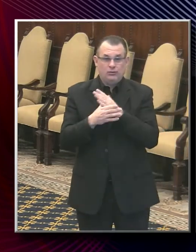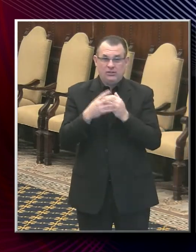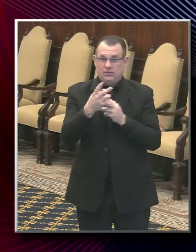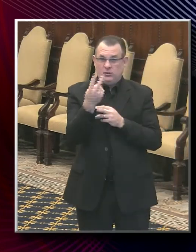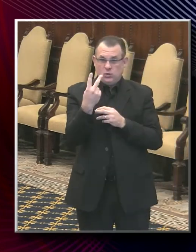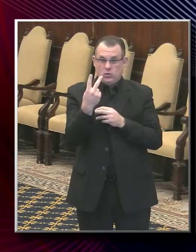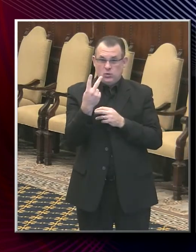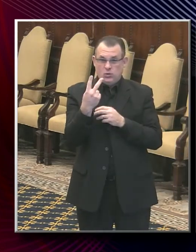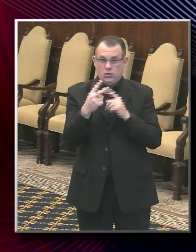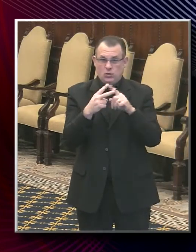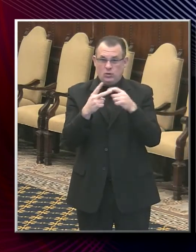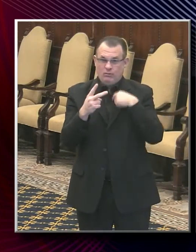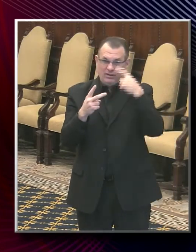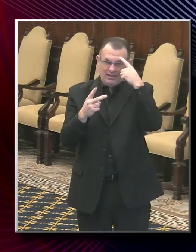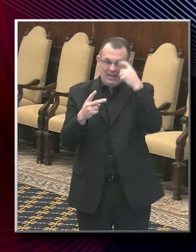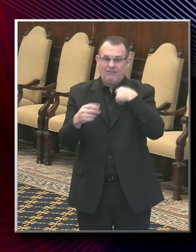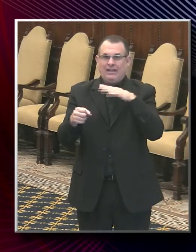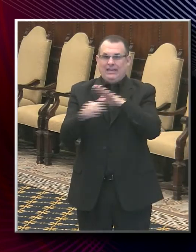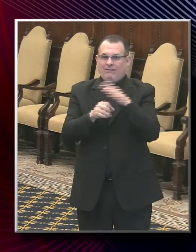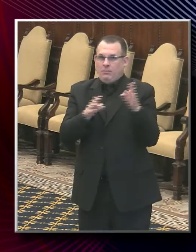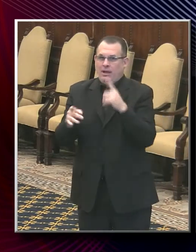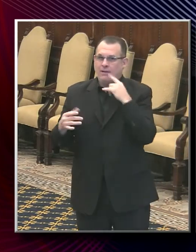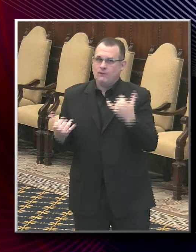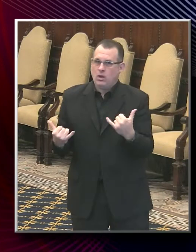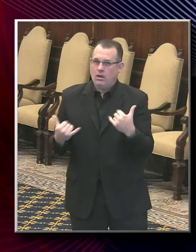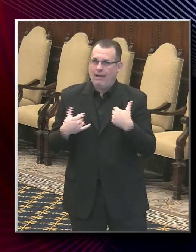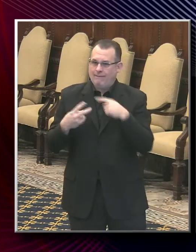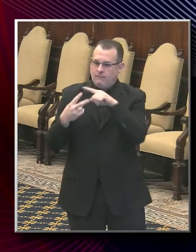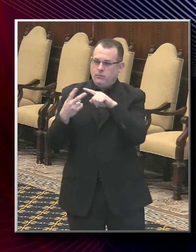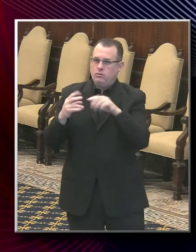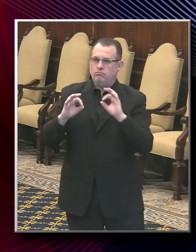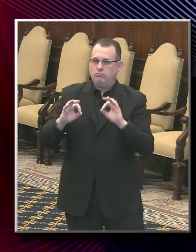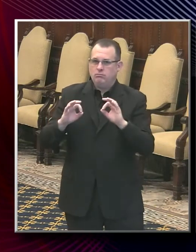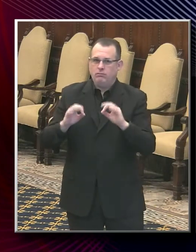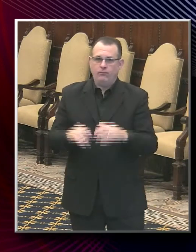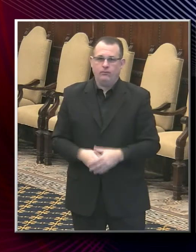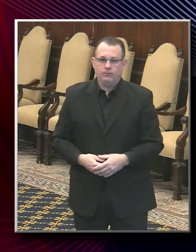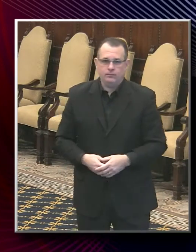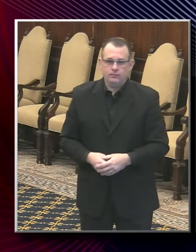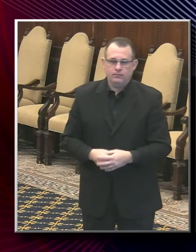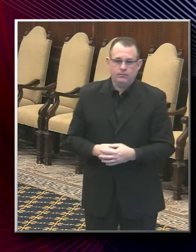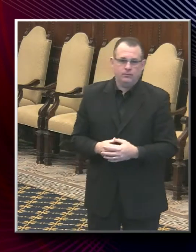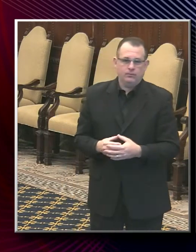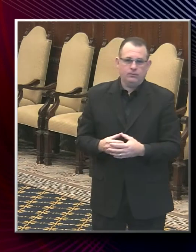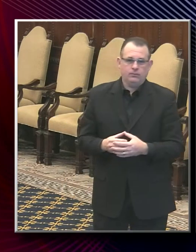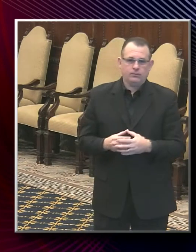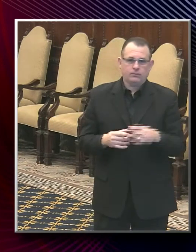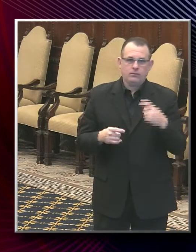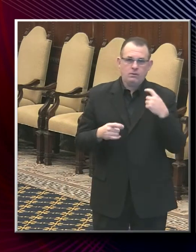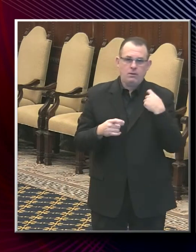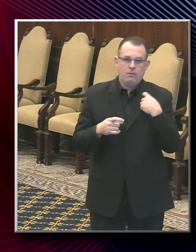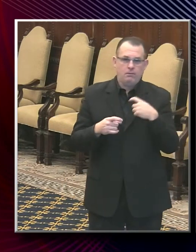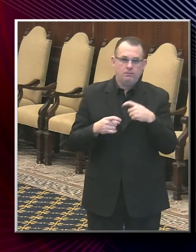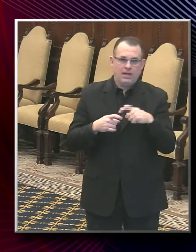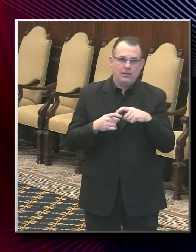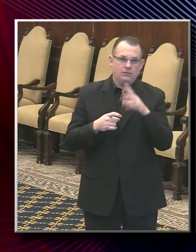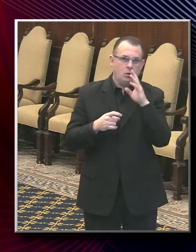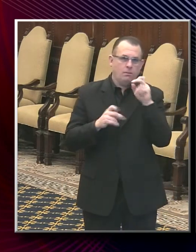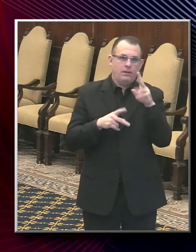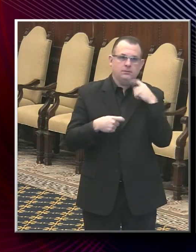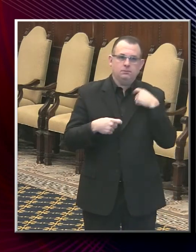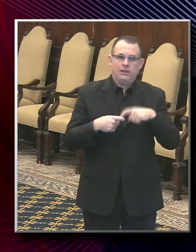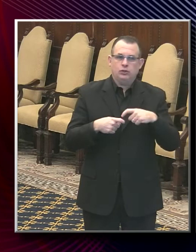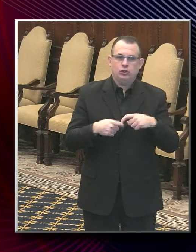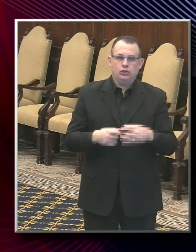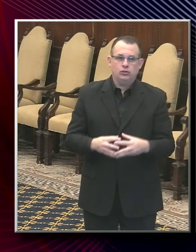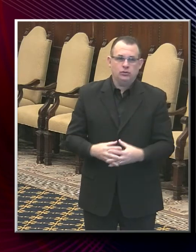ride through this. Estamos haciendo un seguimiento de los casos y vamos a ver la disponibilidad que hay en la región en general.